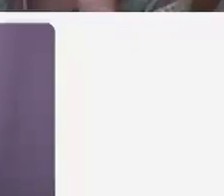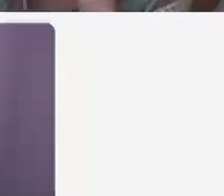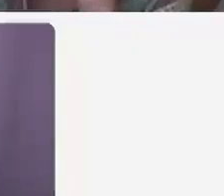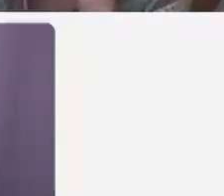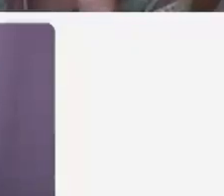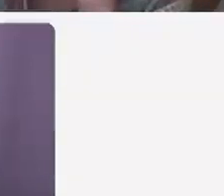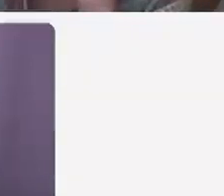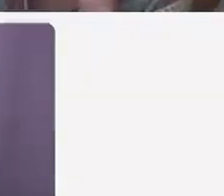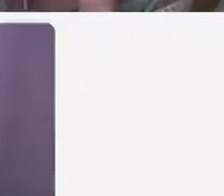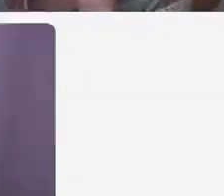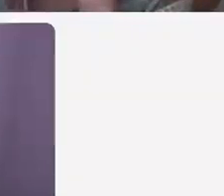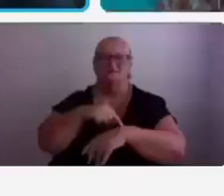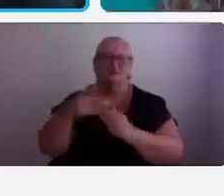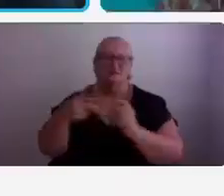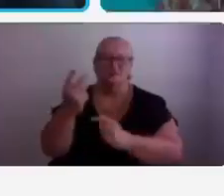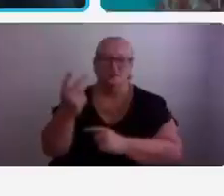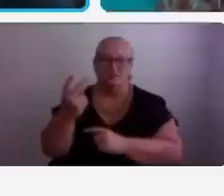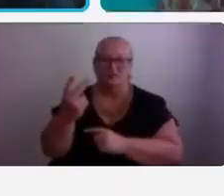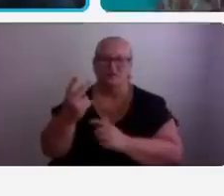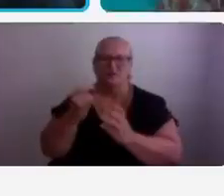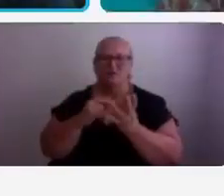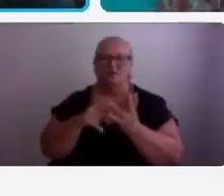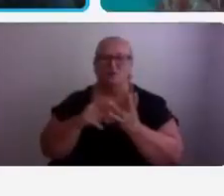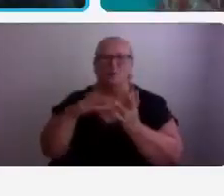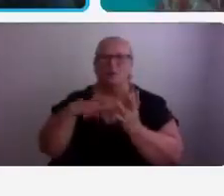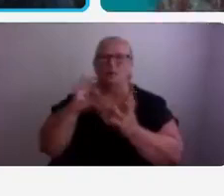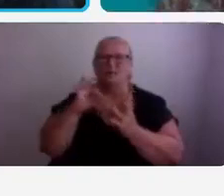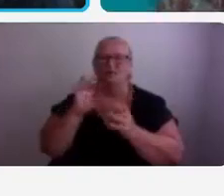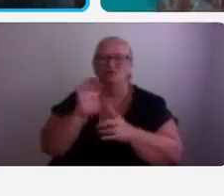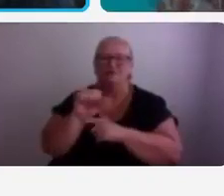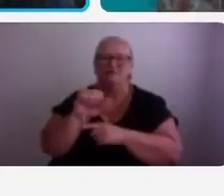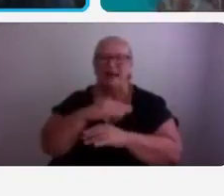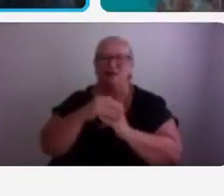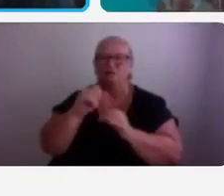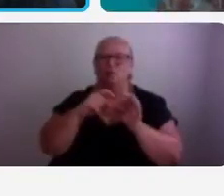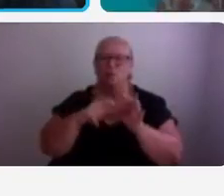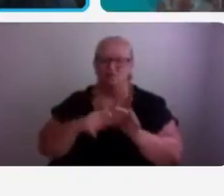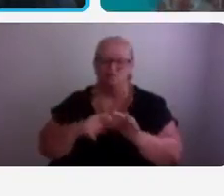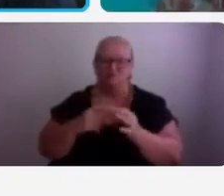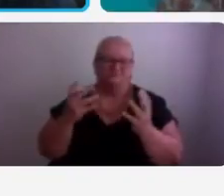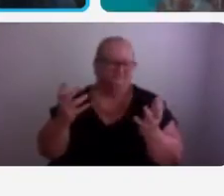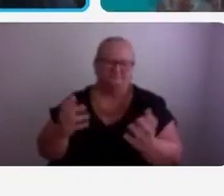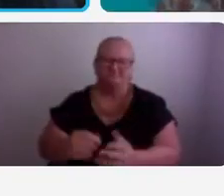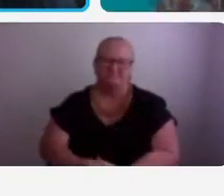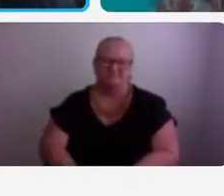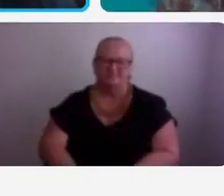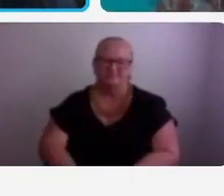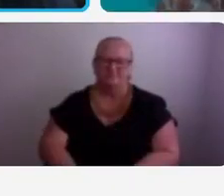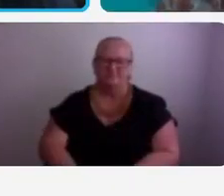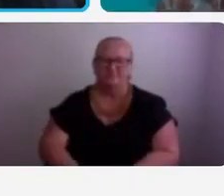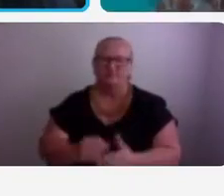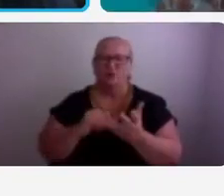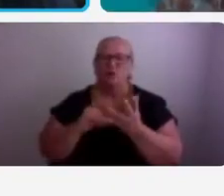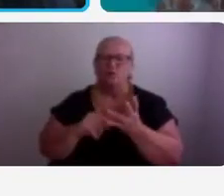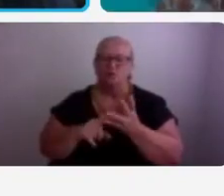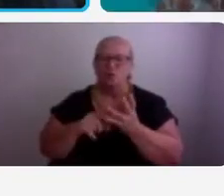2 o'clock and well, we didn't get to the end of your questions, so we didn't think that we would. As I said, we'll reflect on them and come back